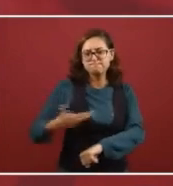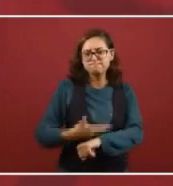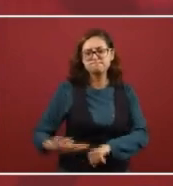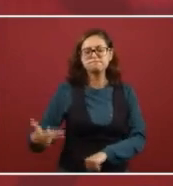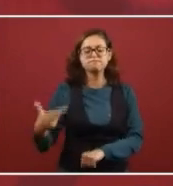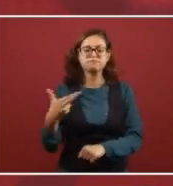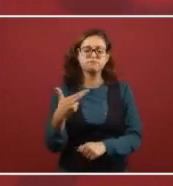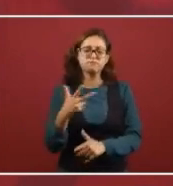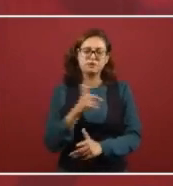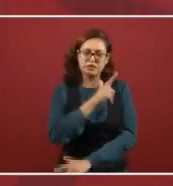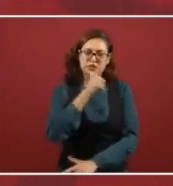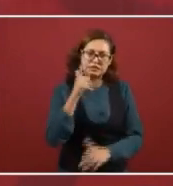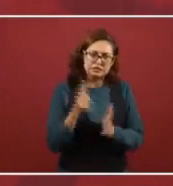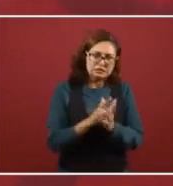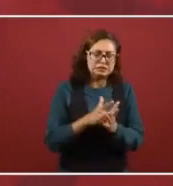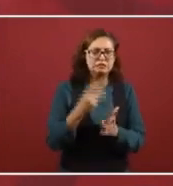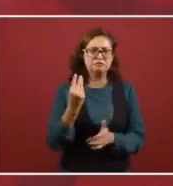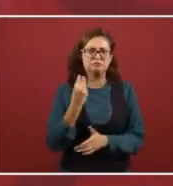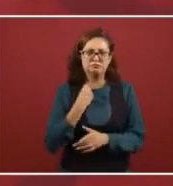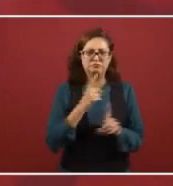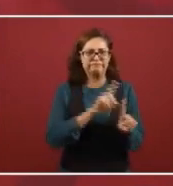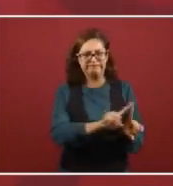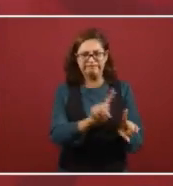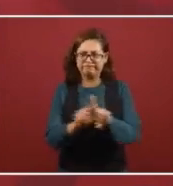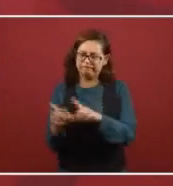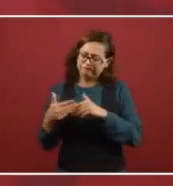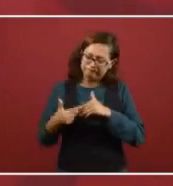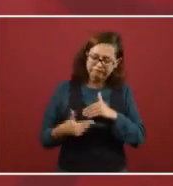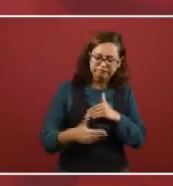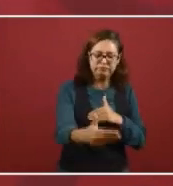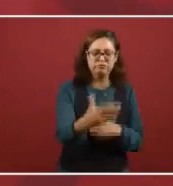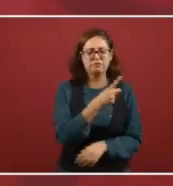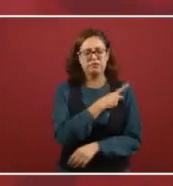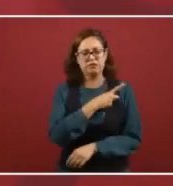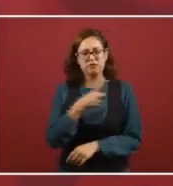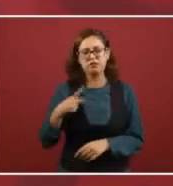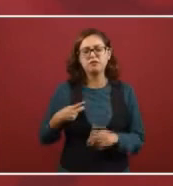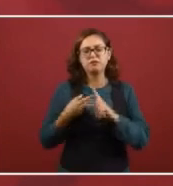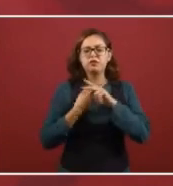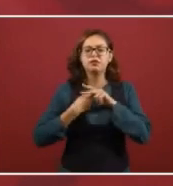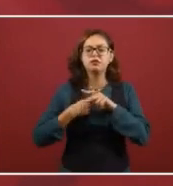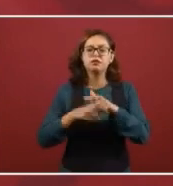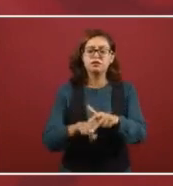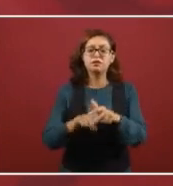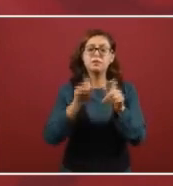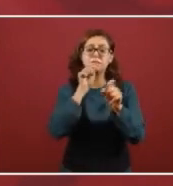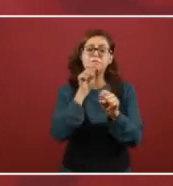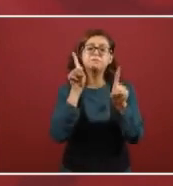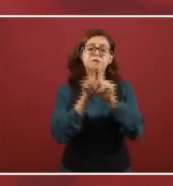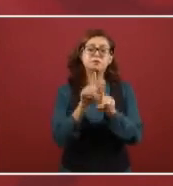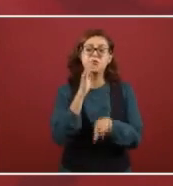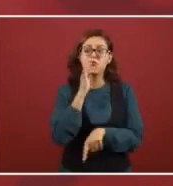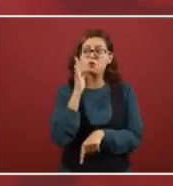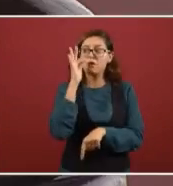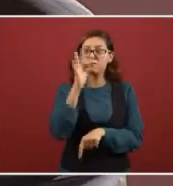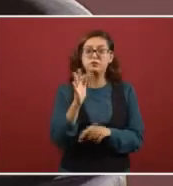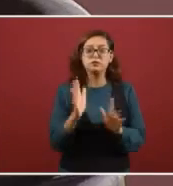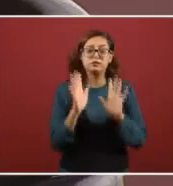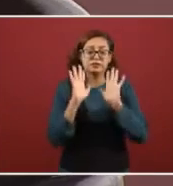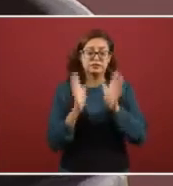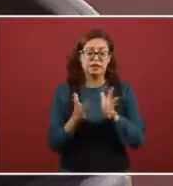so we will have, Attorney General will have to give the